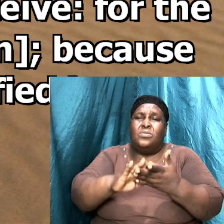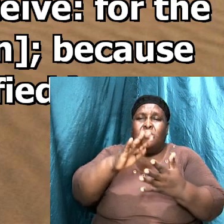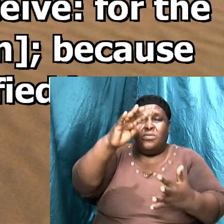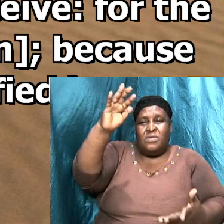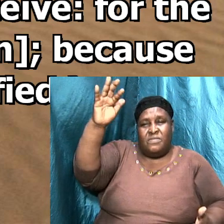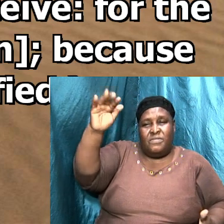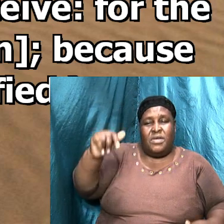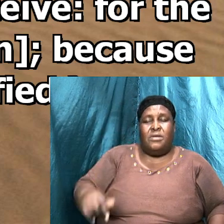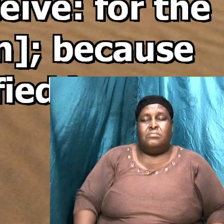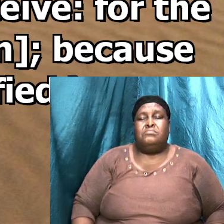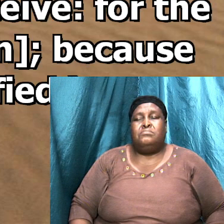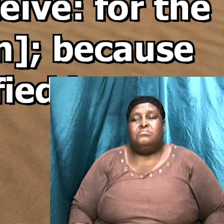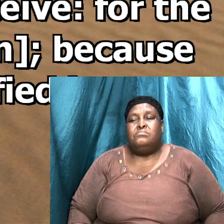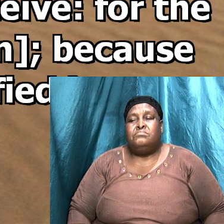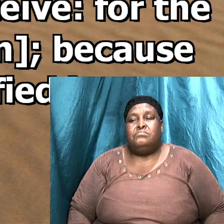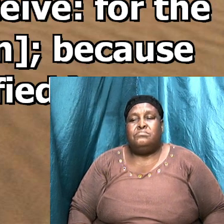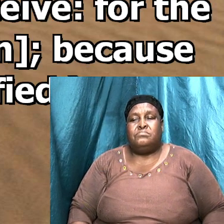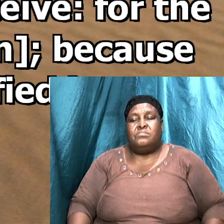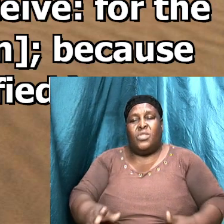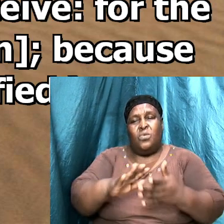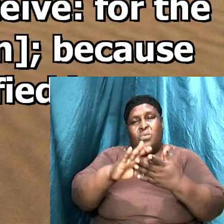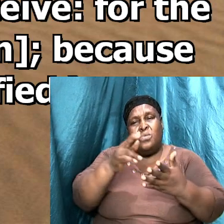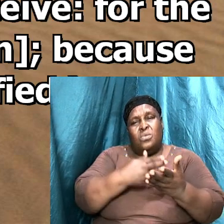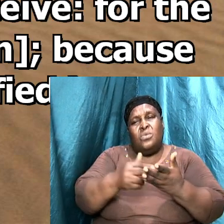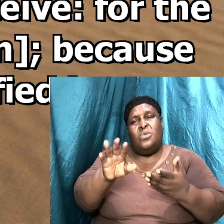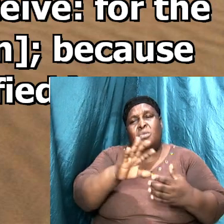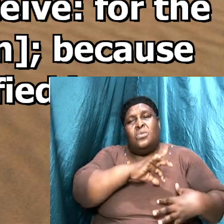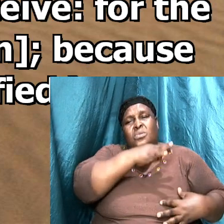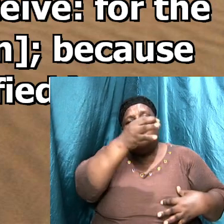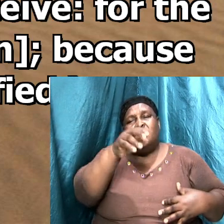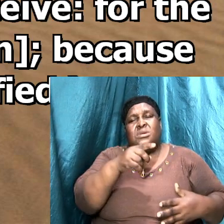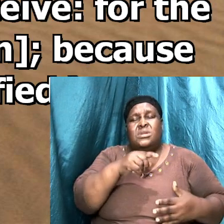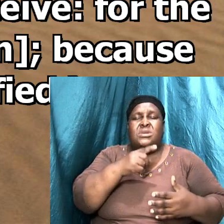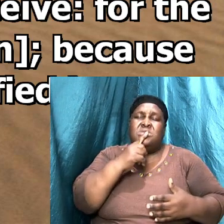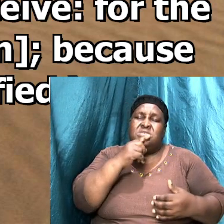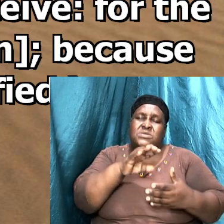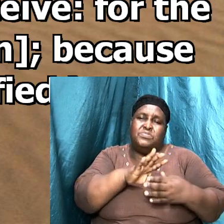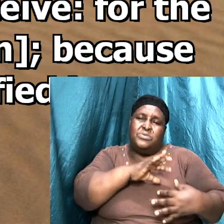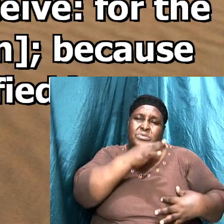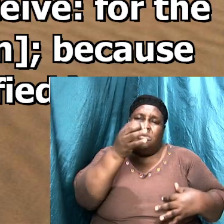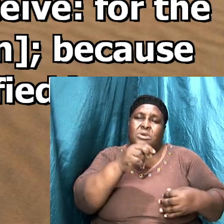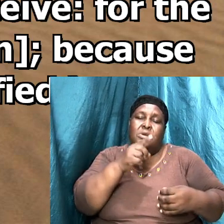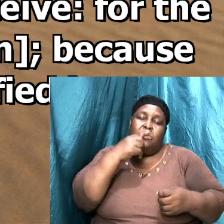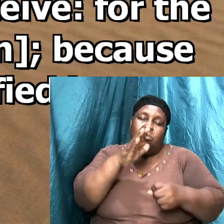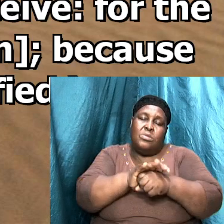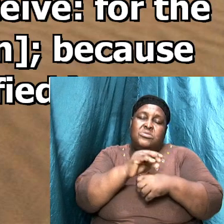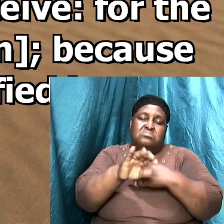this one that the Holy Spirit was promised to all who believe